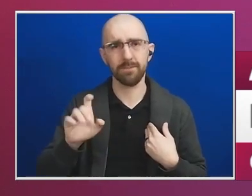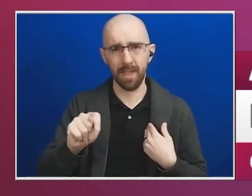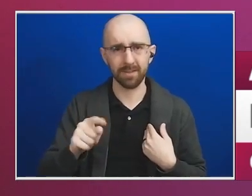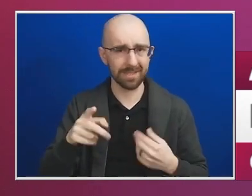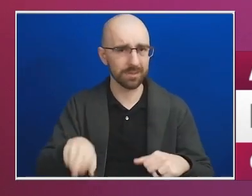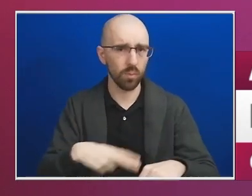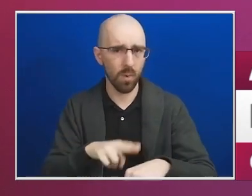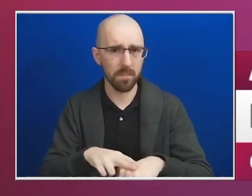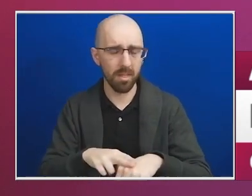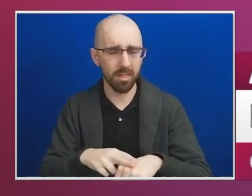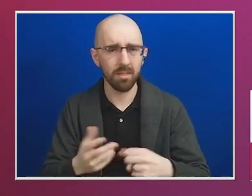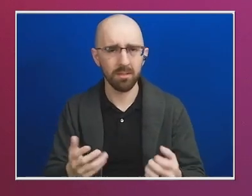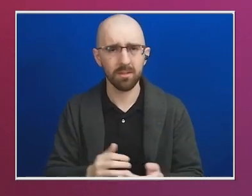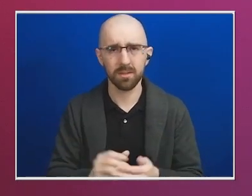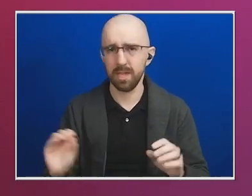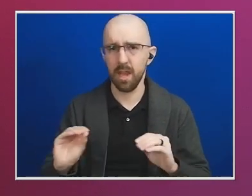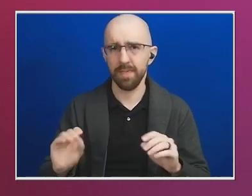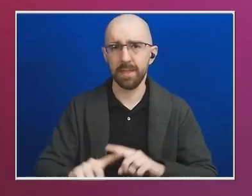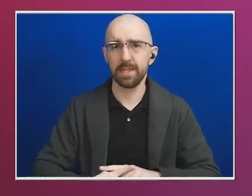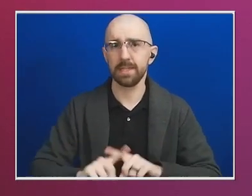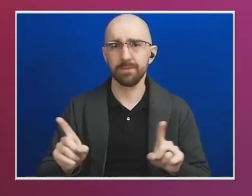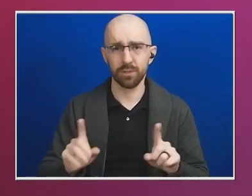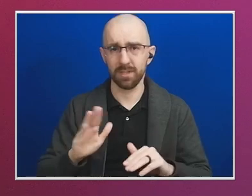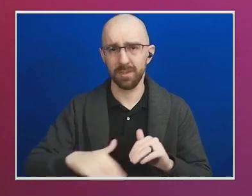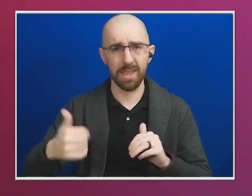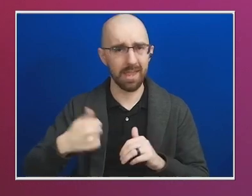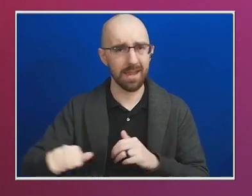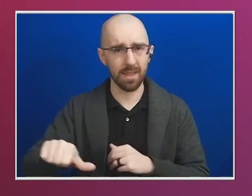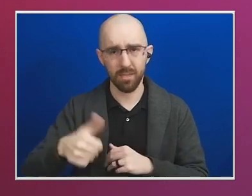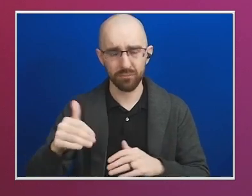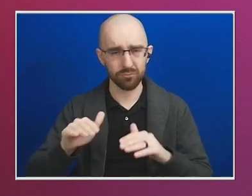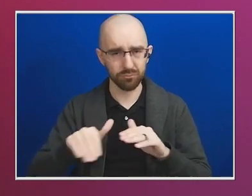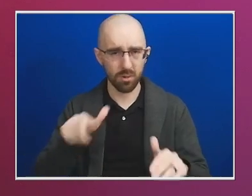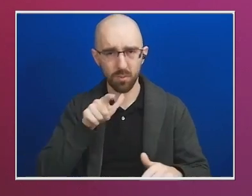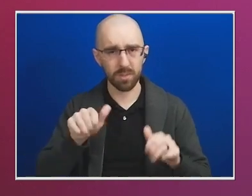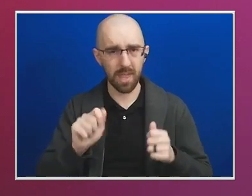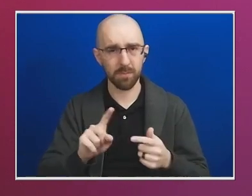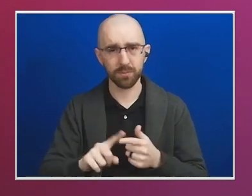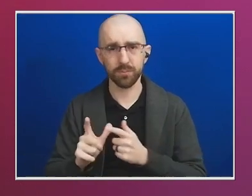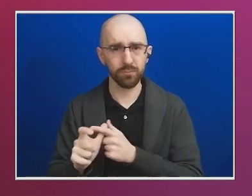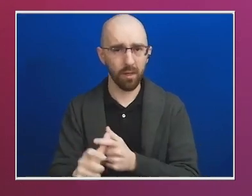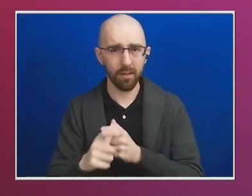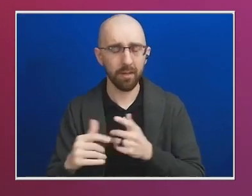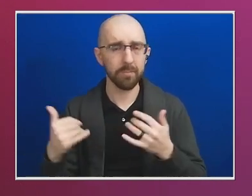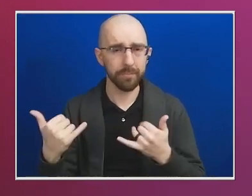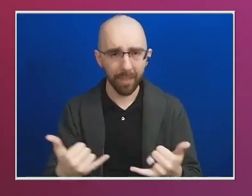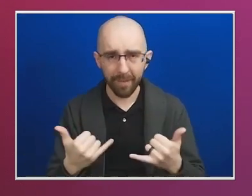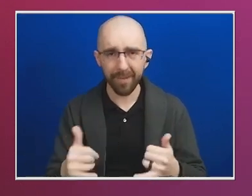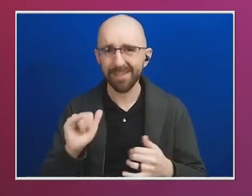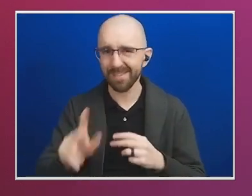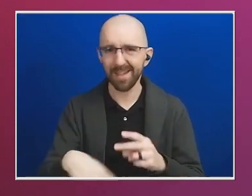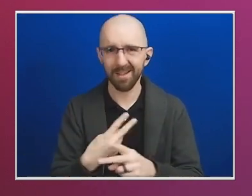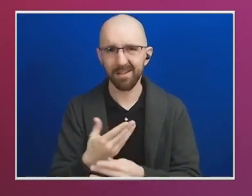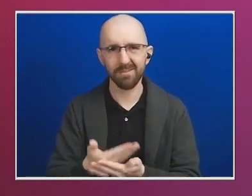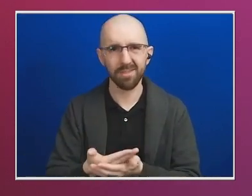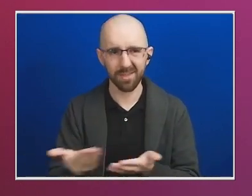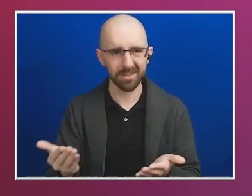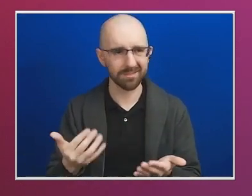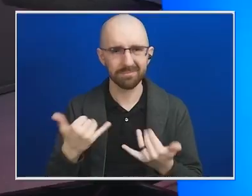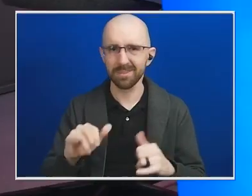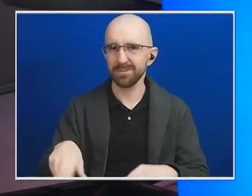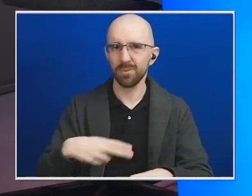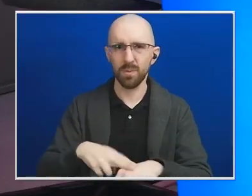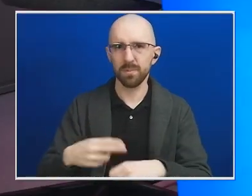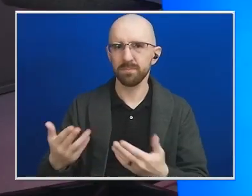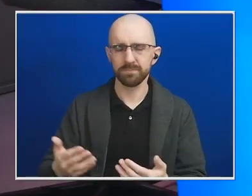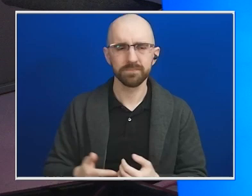there's nothing different than any other child who's able to go run and play and do all those sorts of things. You're still normal. I mean, look at you,